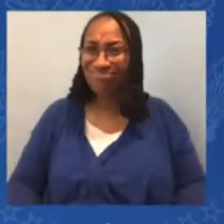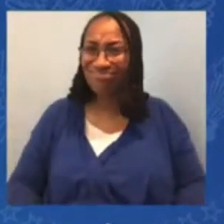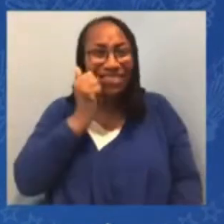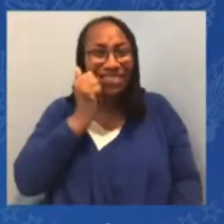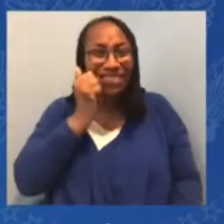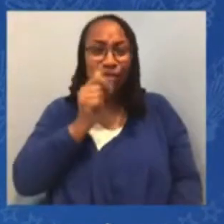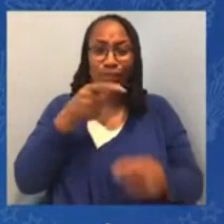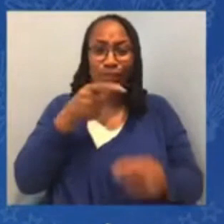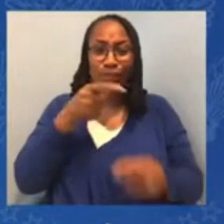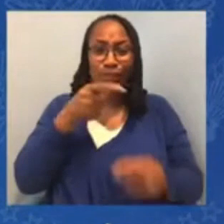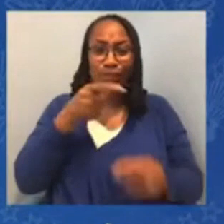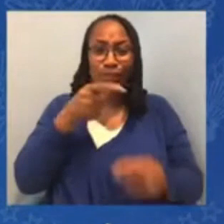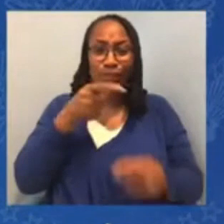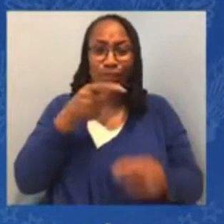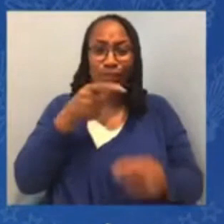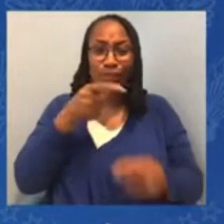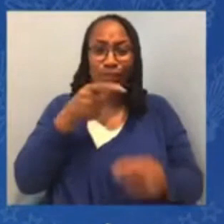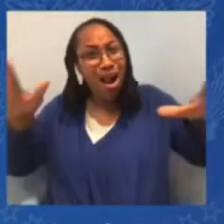there's a lot we have to do.